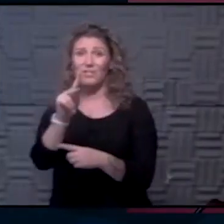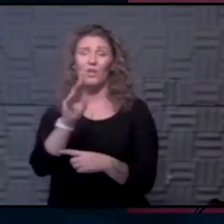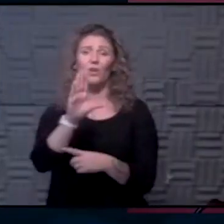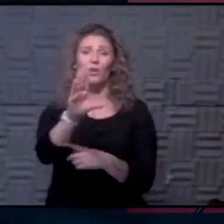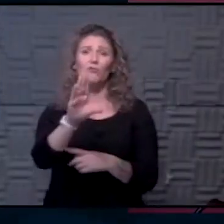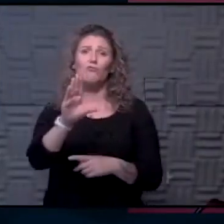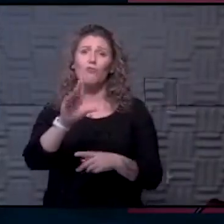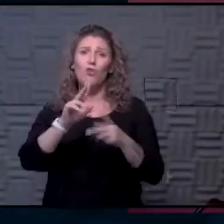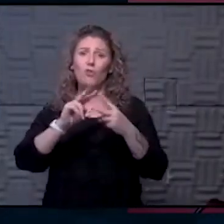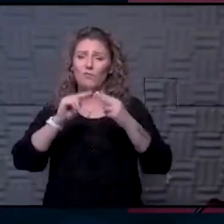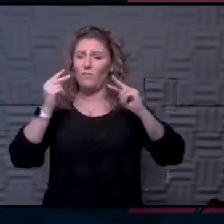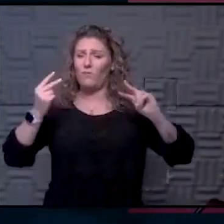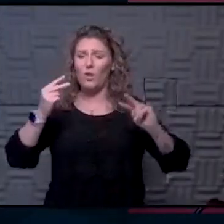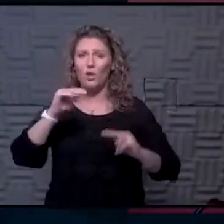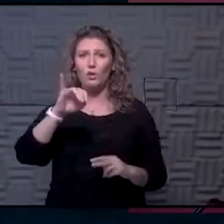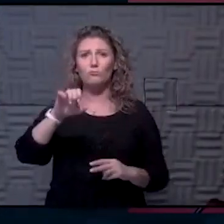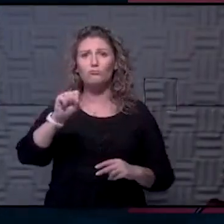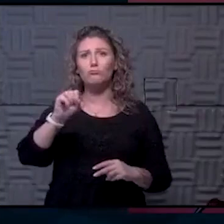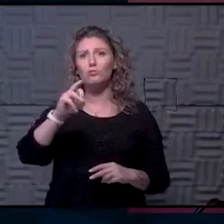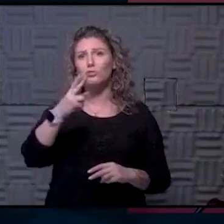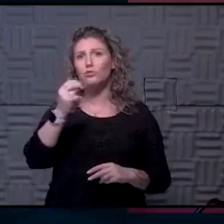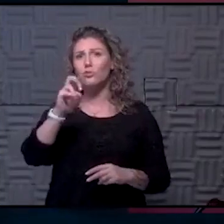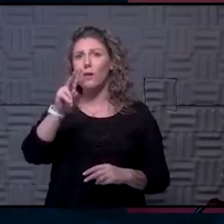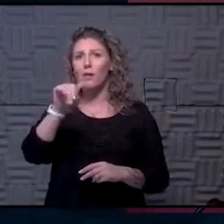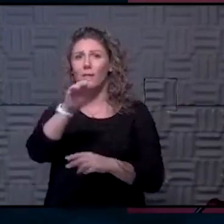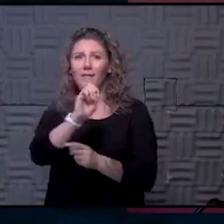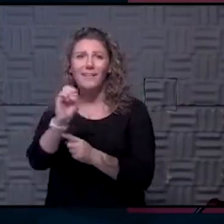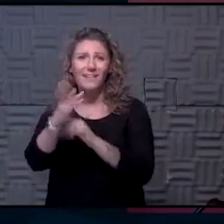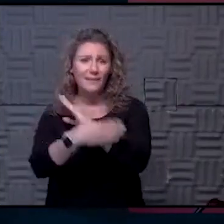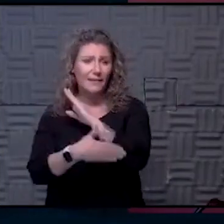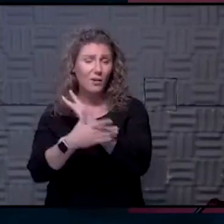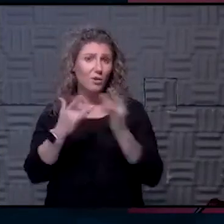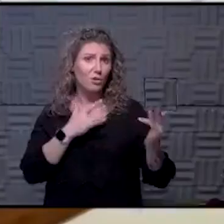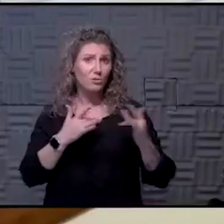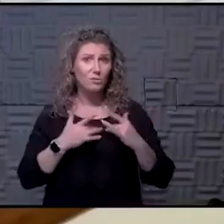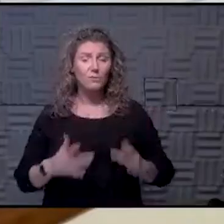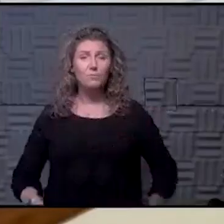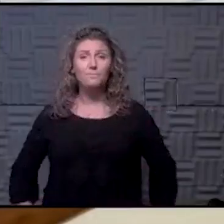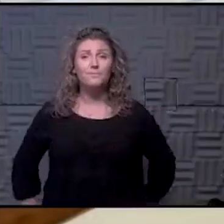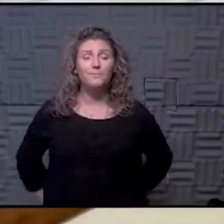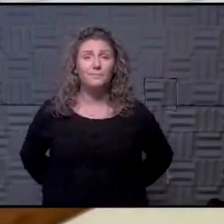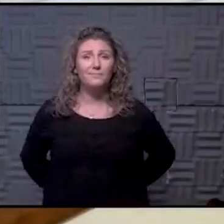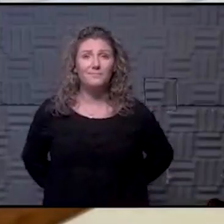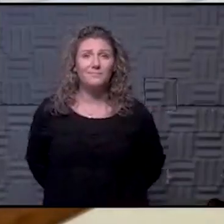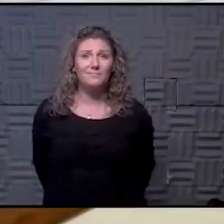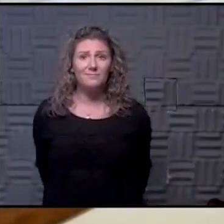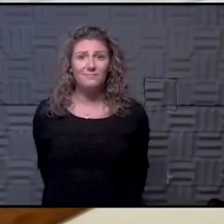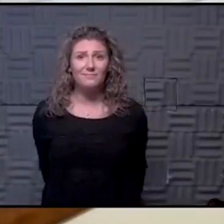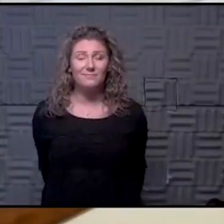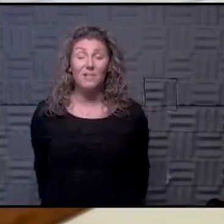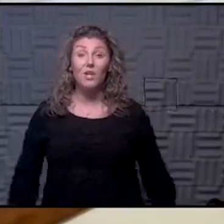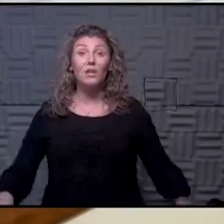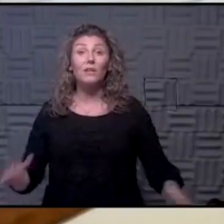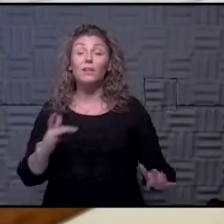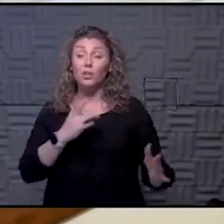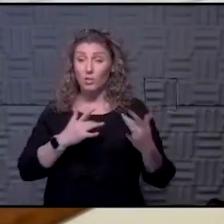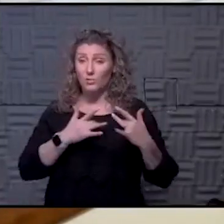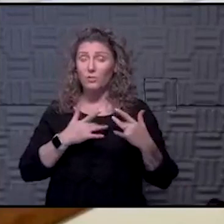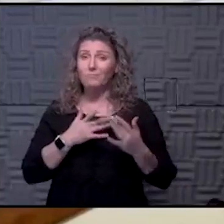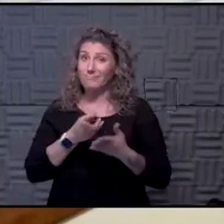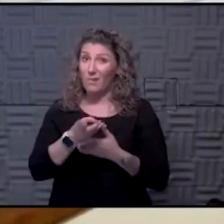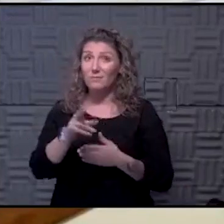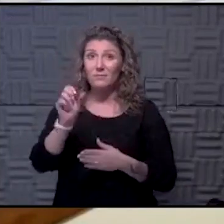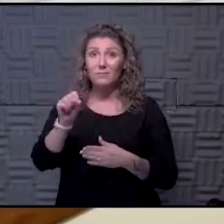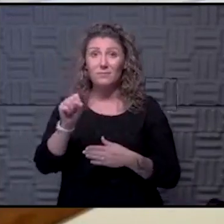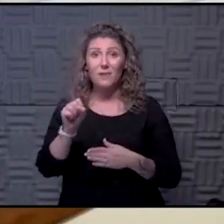about the variants over in Shawnee County? Concerns? Yeah, to be honest, yes, we are concerned.